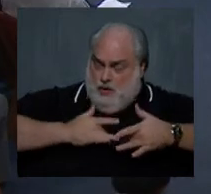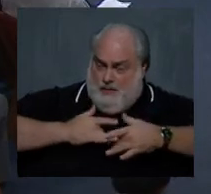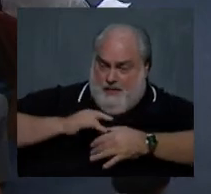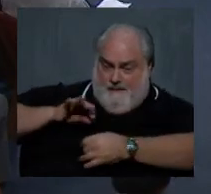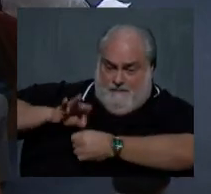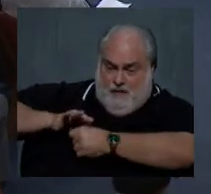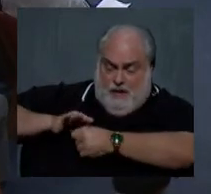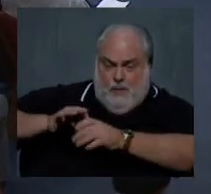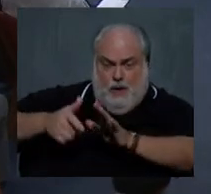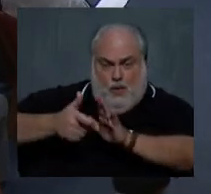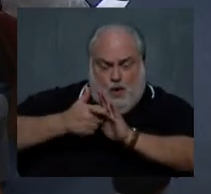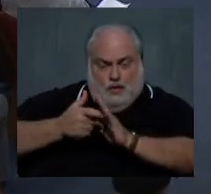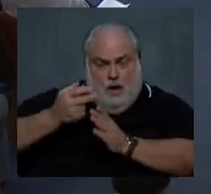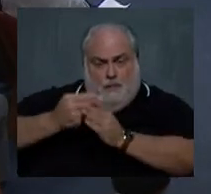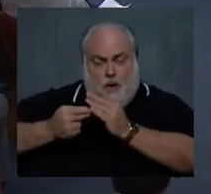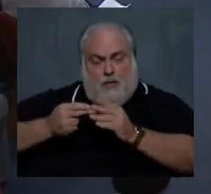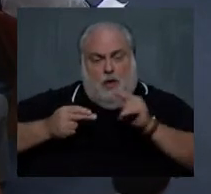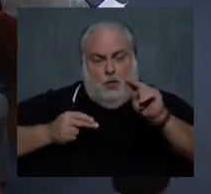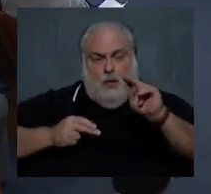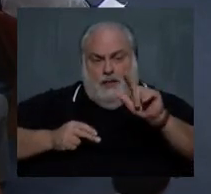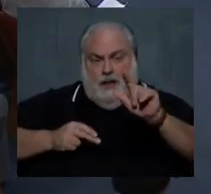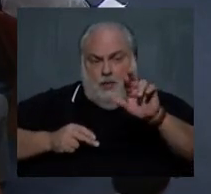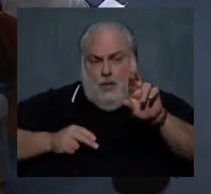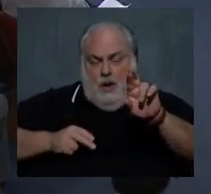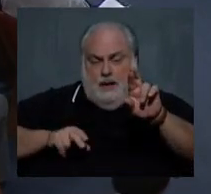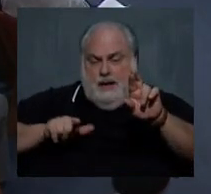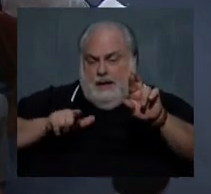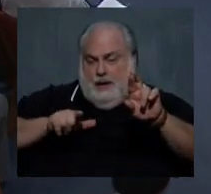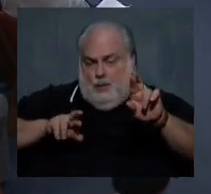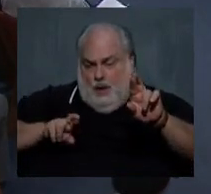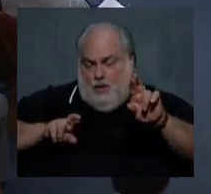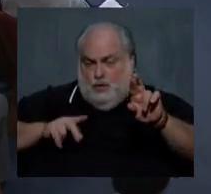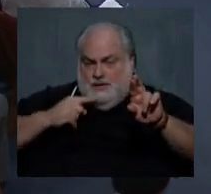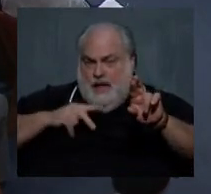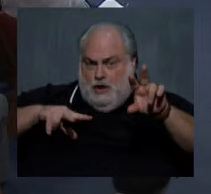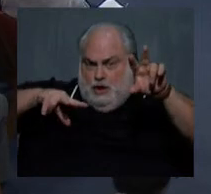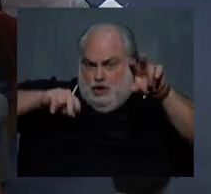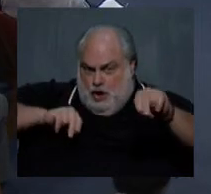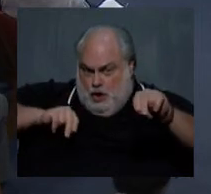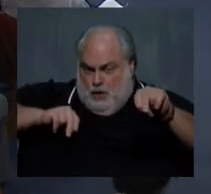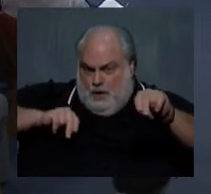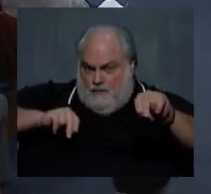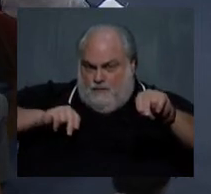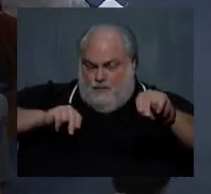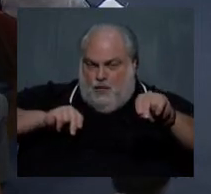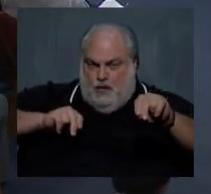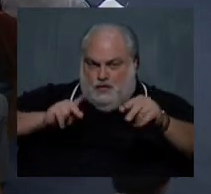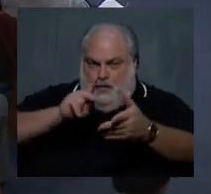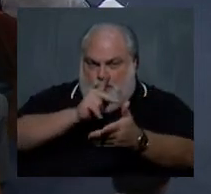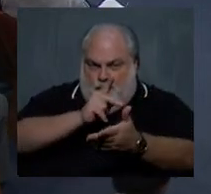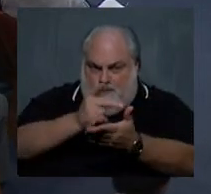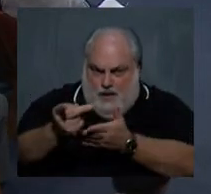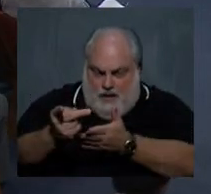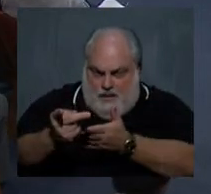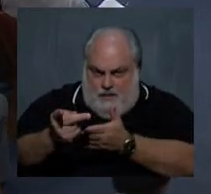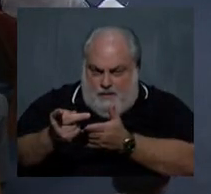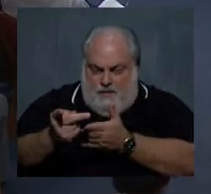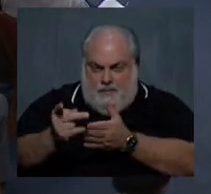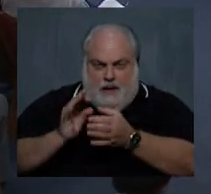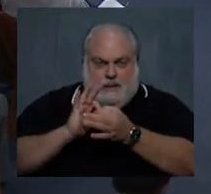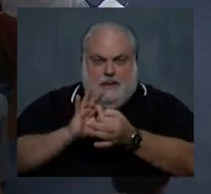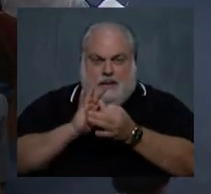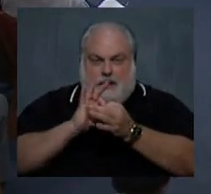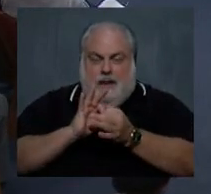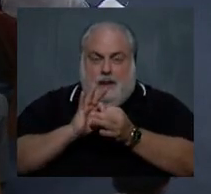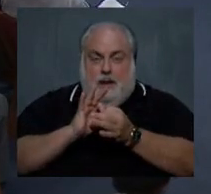it takes both us and North Little Rock to say no for it not to go into effect. Well, that's Which probably is a true very on rate unique increases, but I don't know if situation. that's